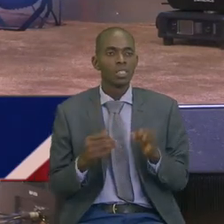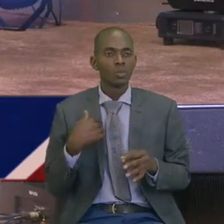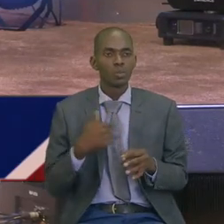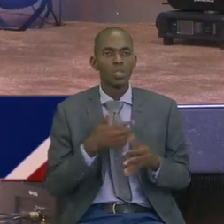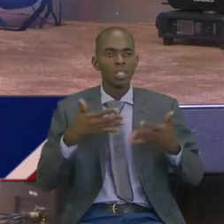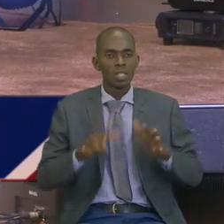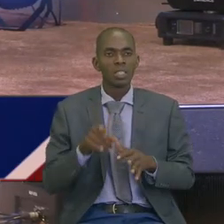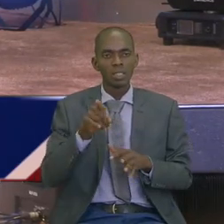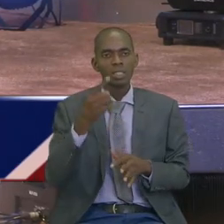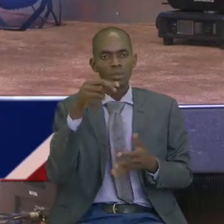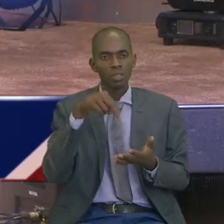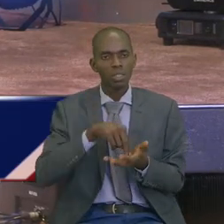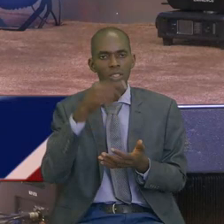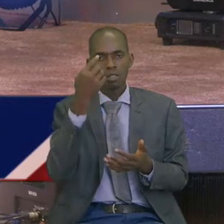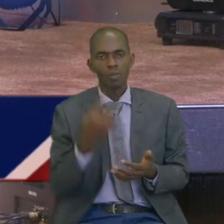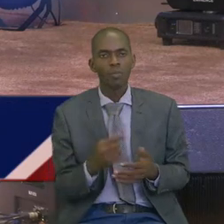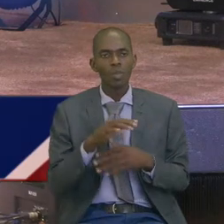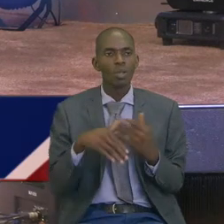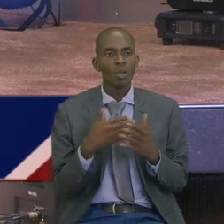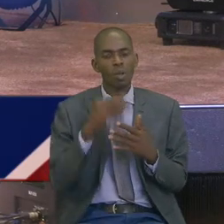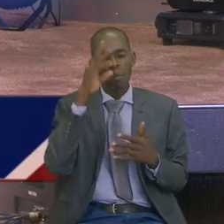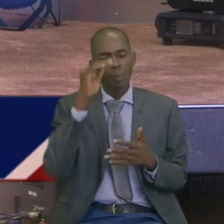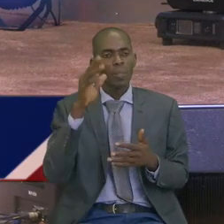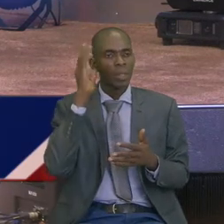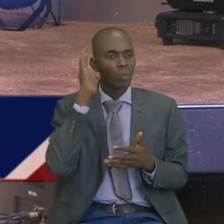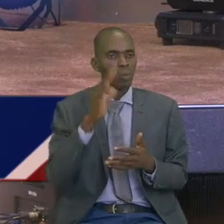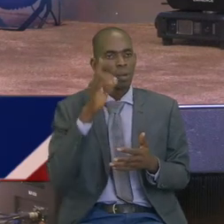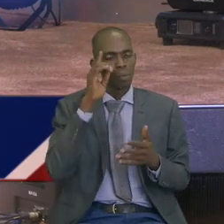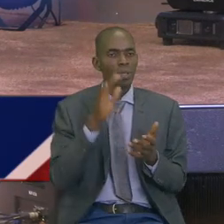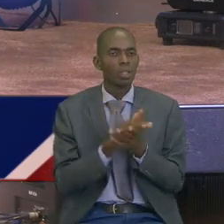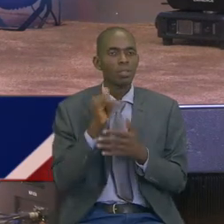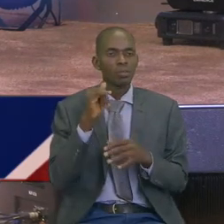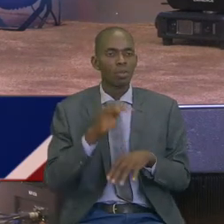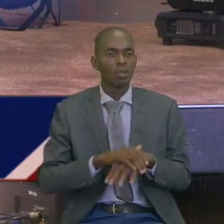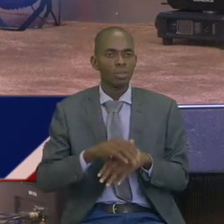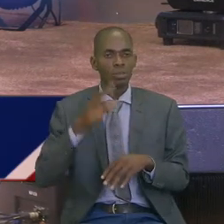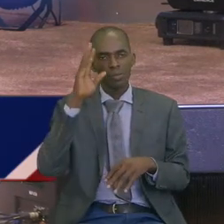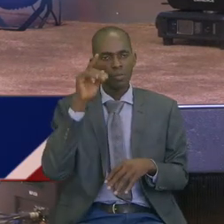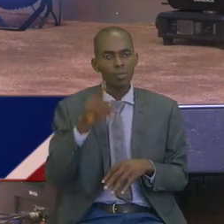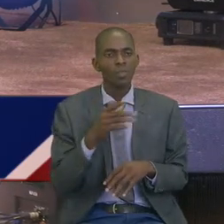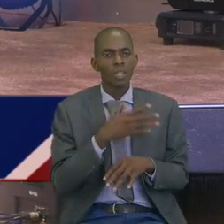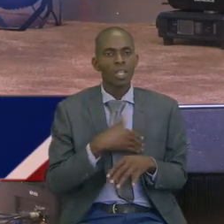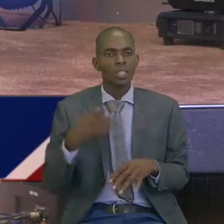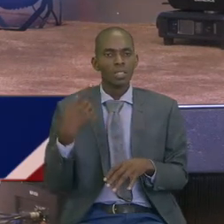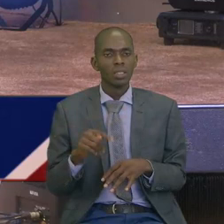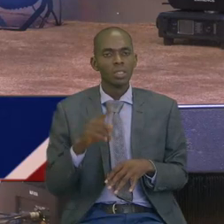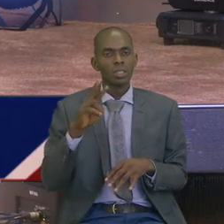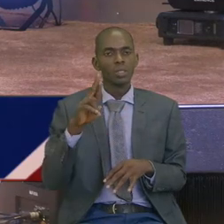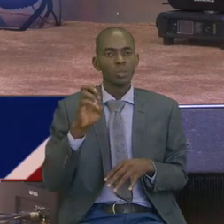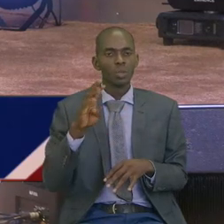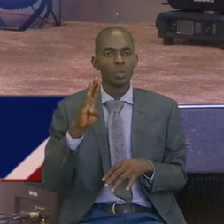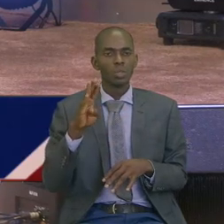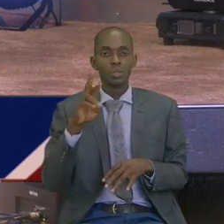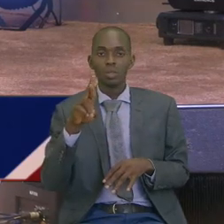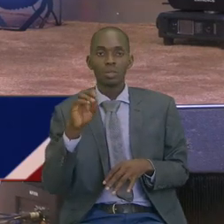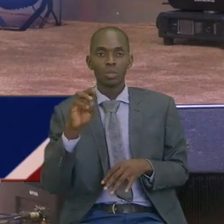says, all men will believe on him, on Christ. And the Romans, it was the Roman Empire